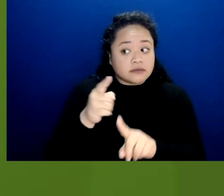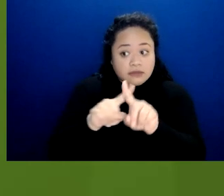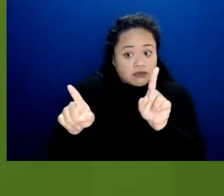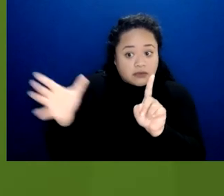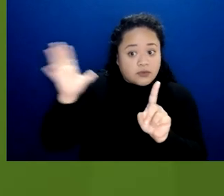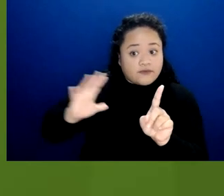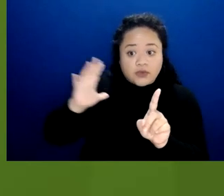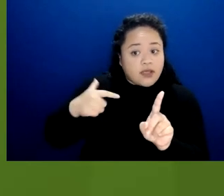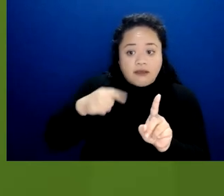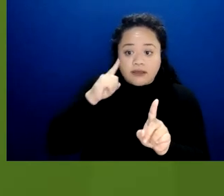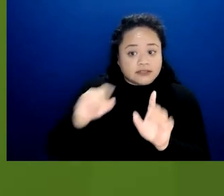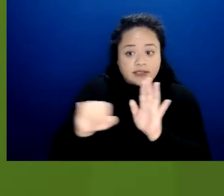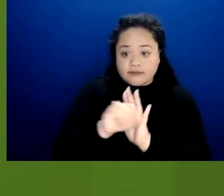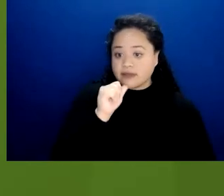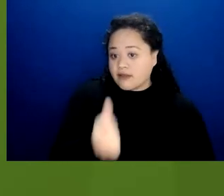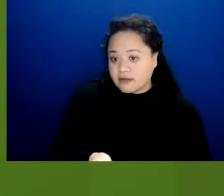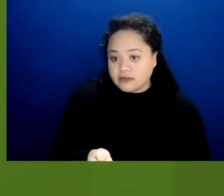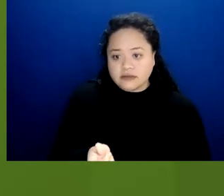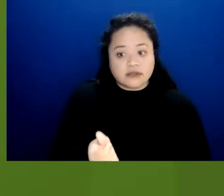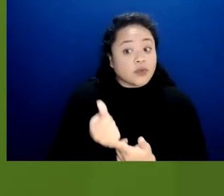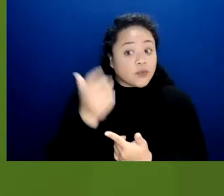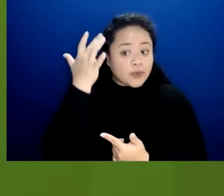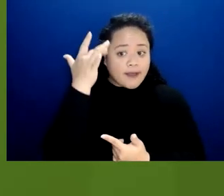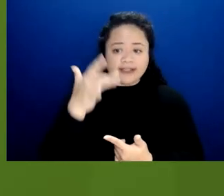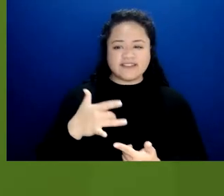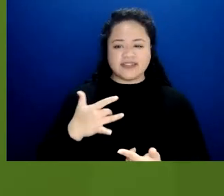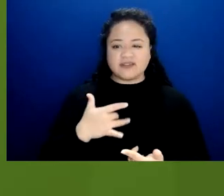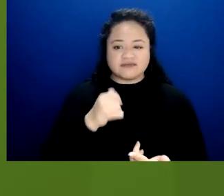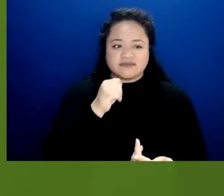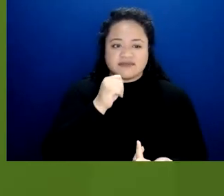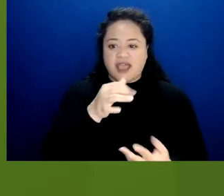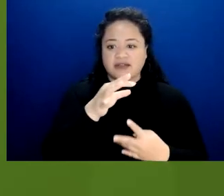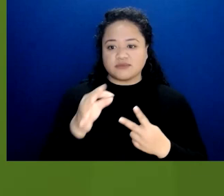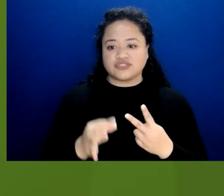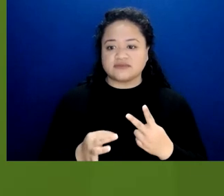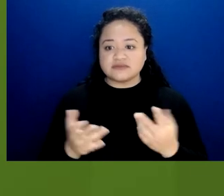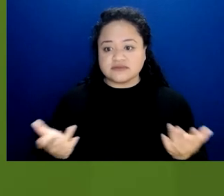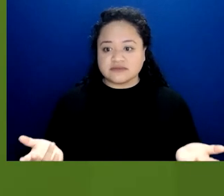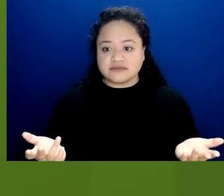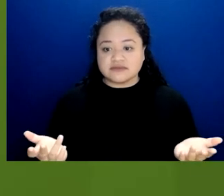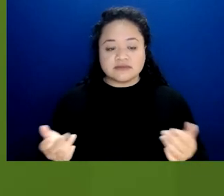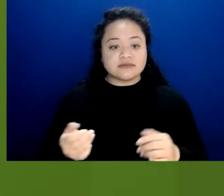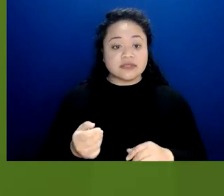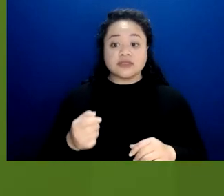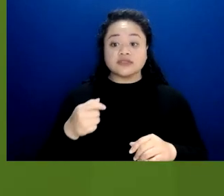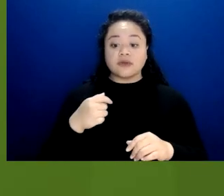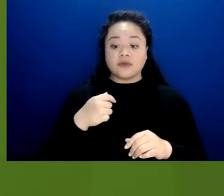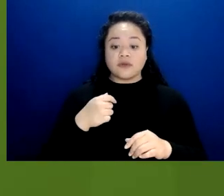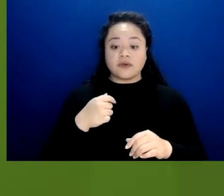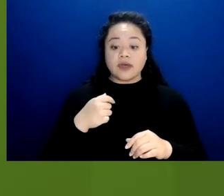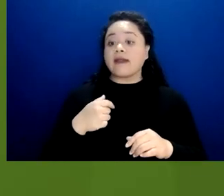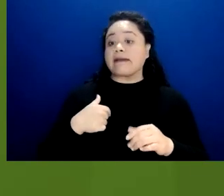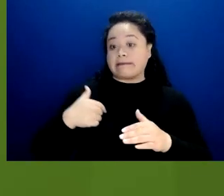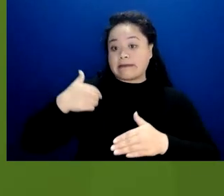And I did not, because it just didn't feel like an option. When I was, to Will's sort of point around, if you're